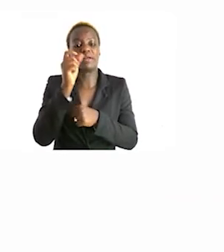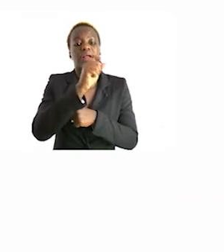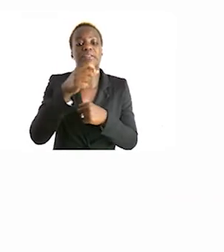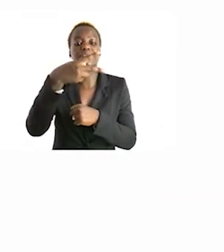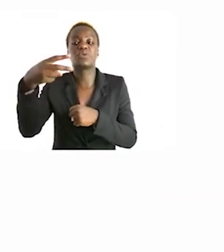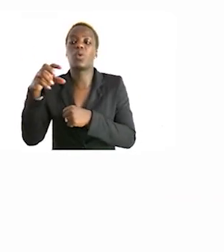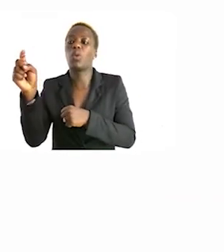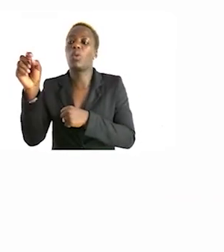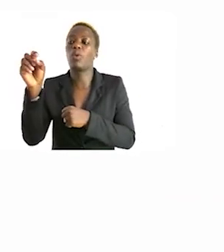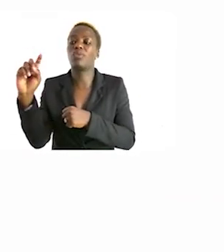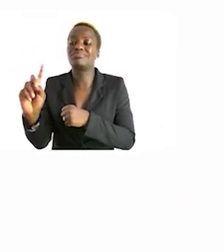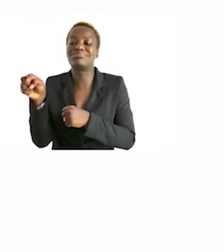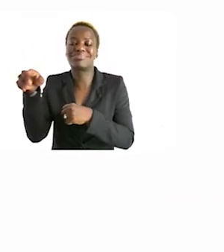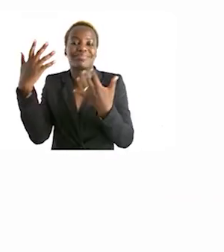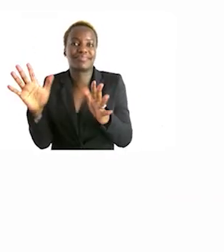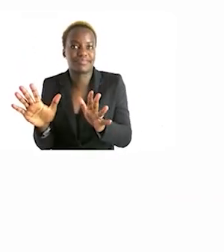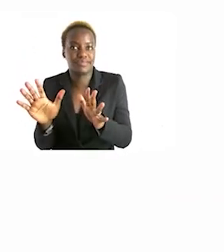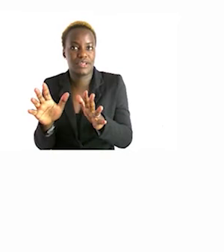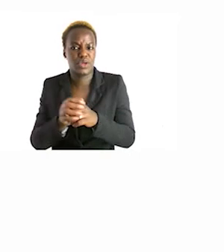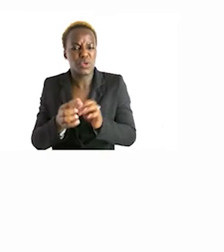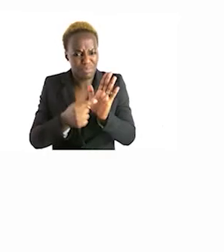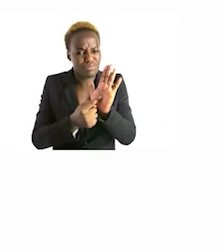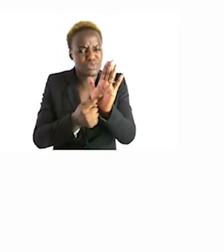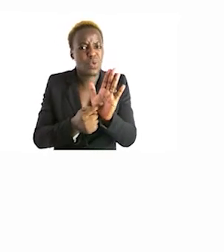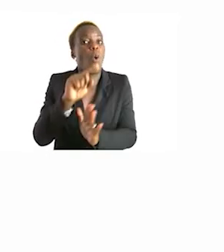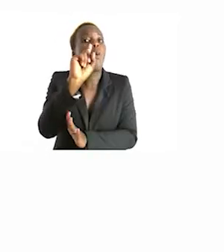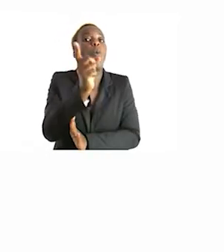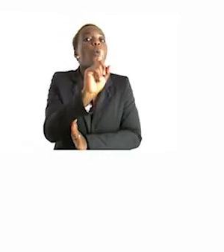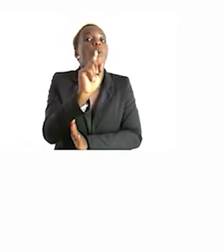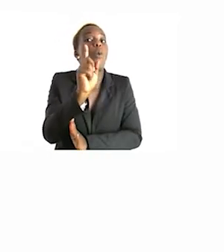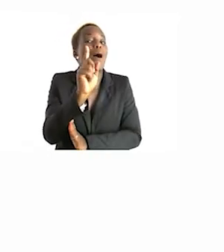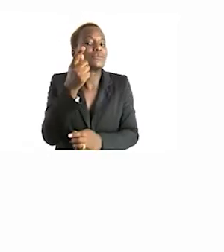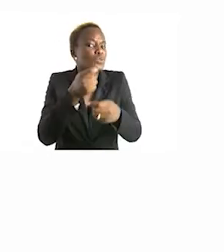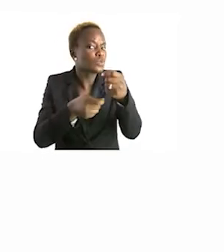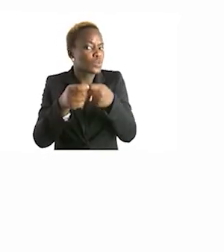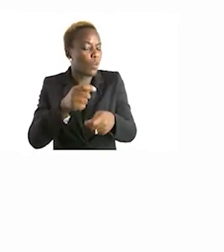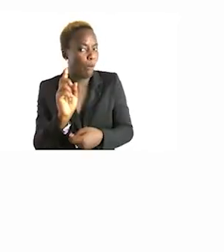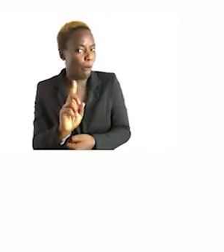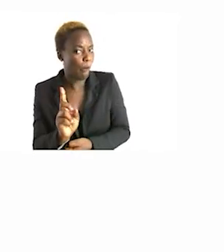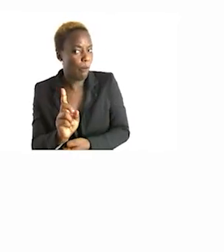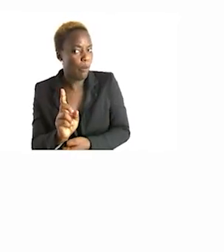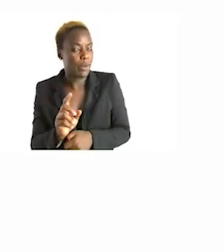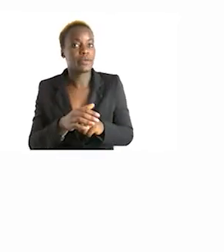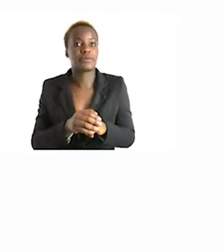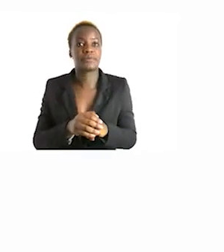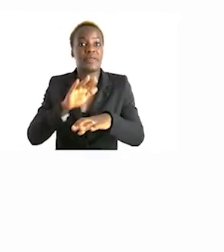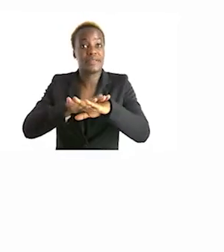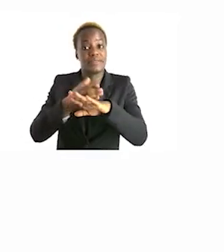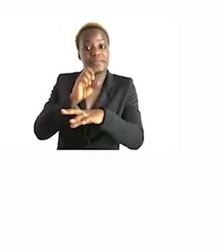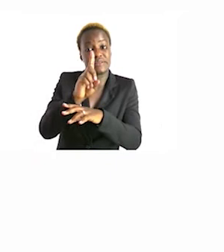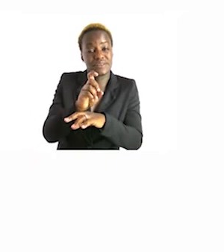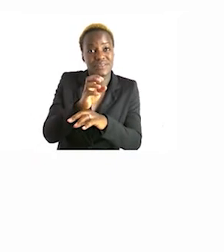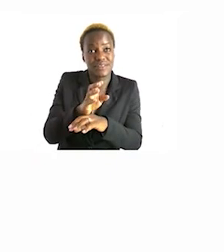we have to indicate what the answer should be. For example, the question says how many tins,